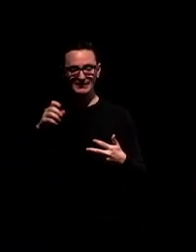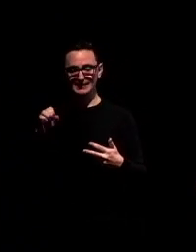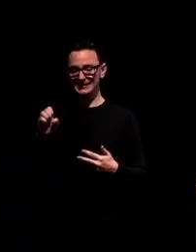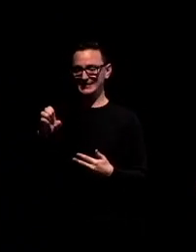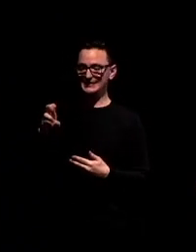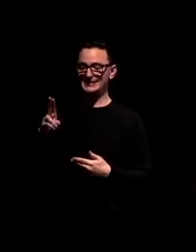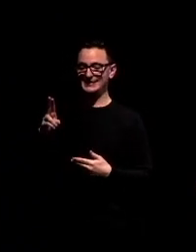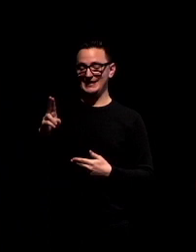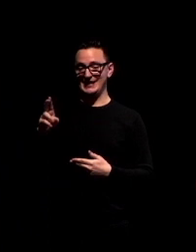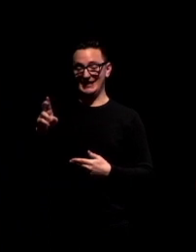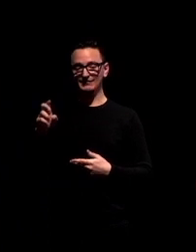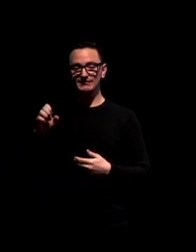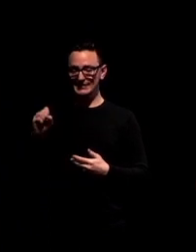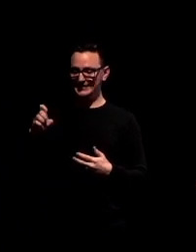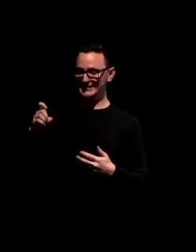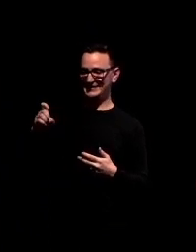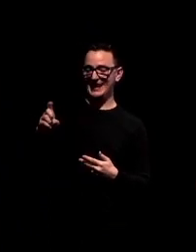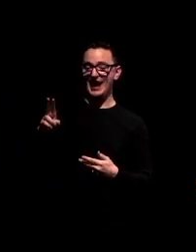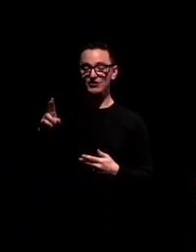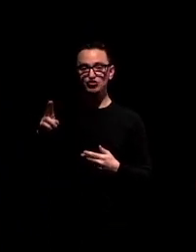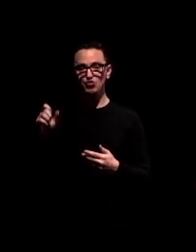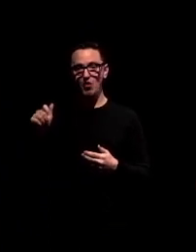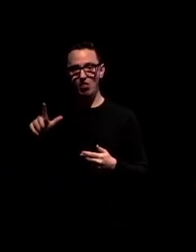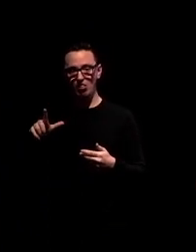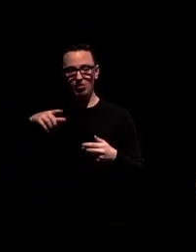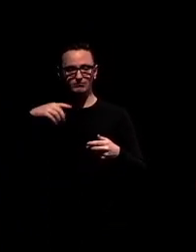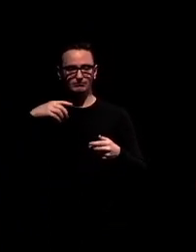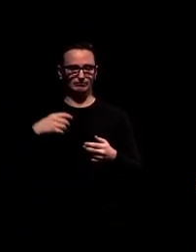physical ability. So it's a really broad group.